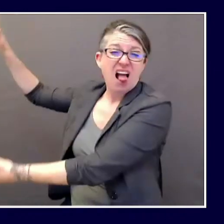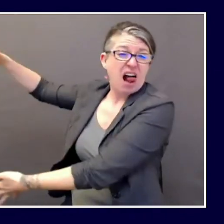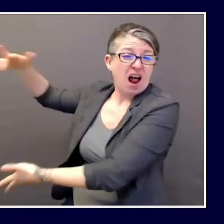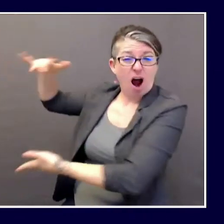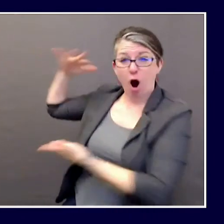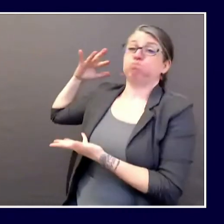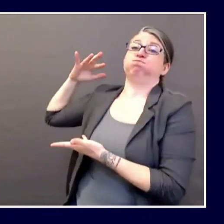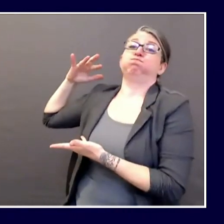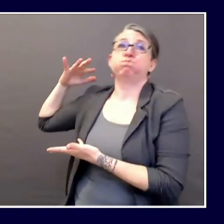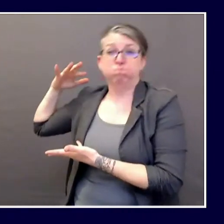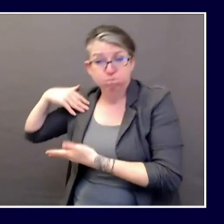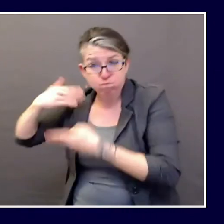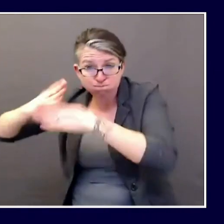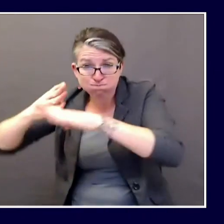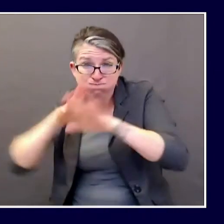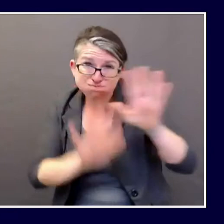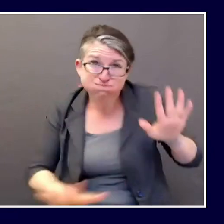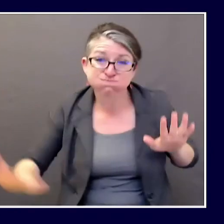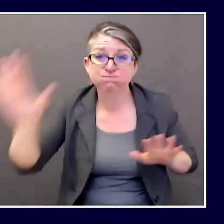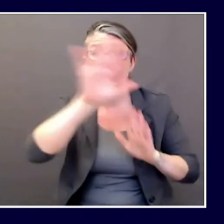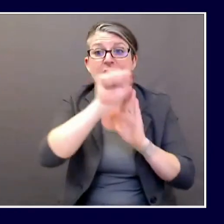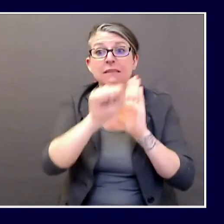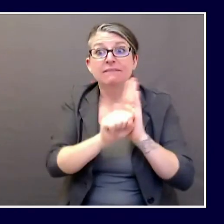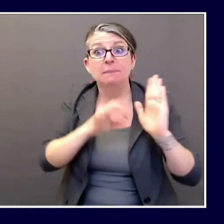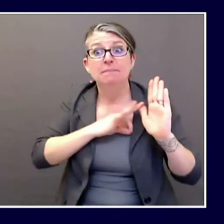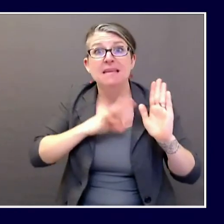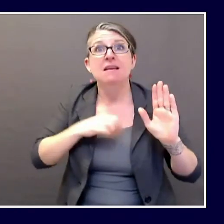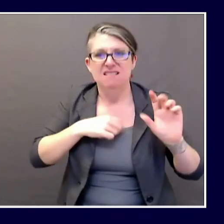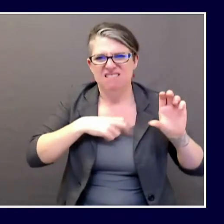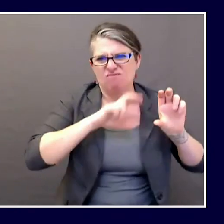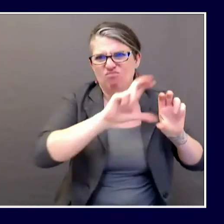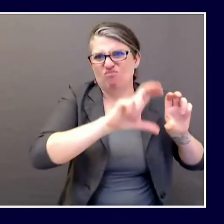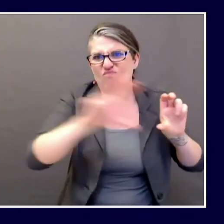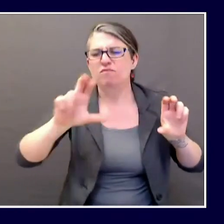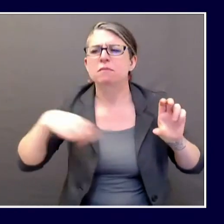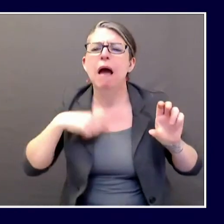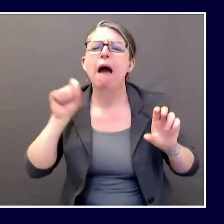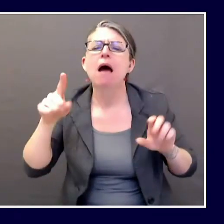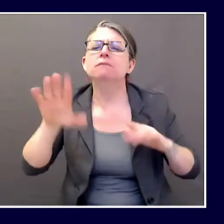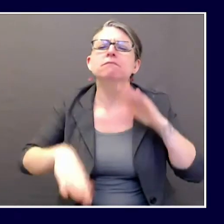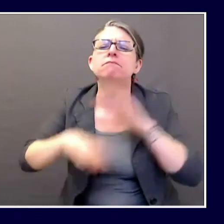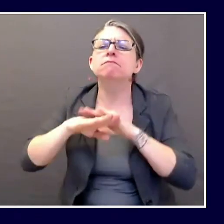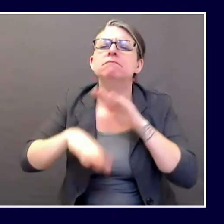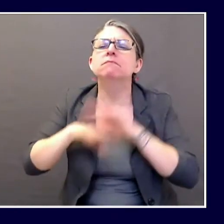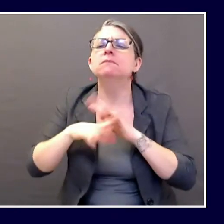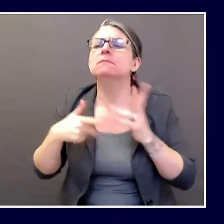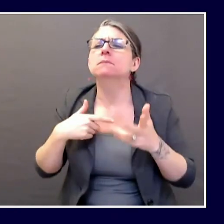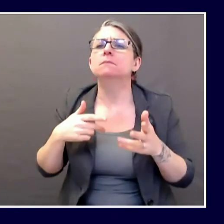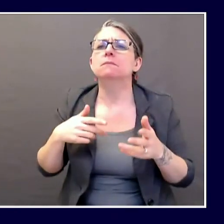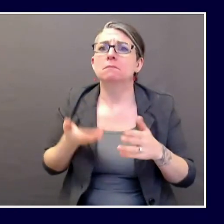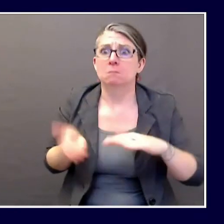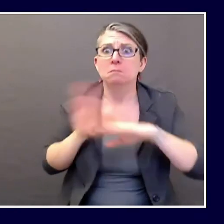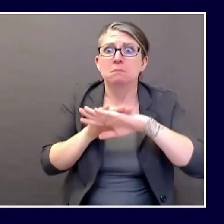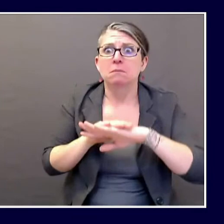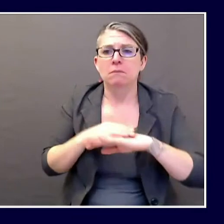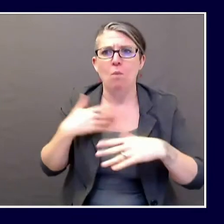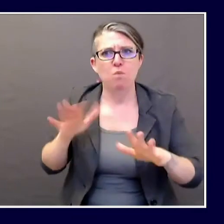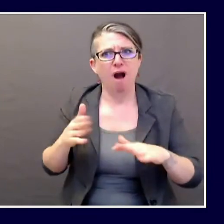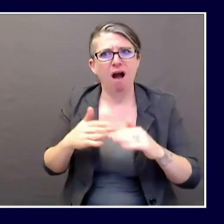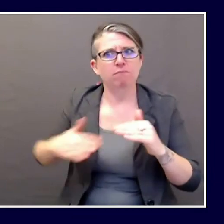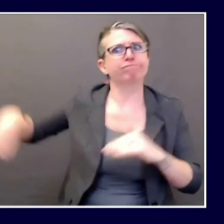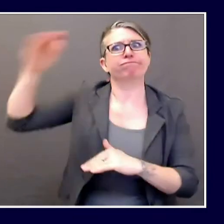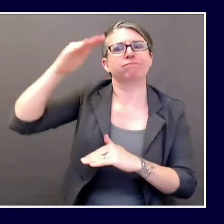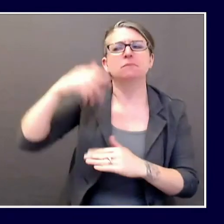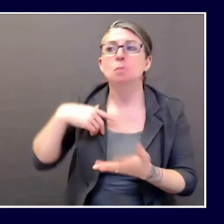extent that you have concerns about expanding right now, let's work on those today. If you need more navigators to help with